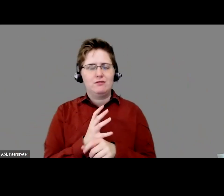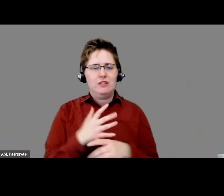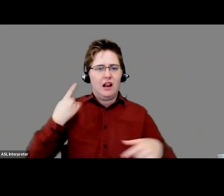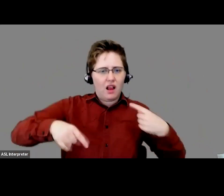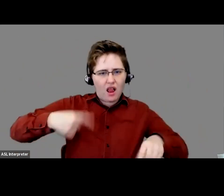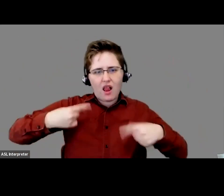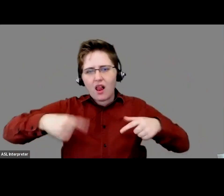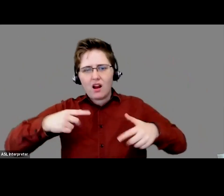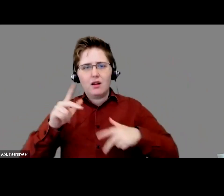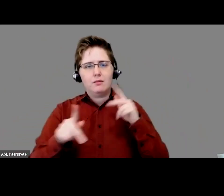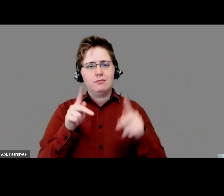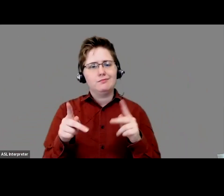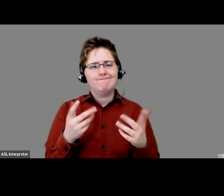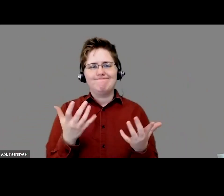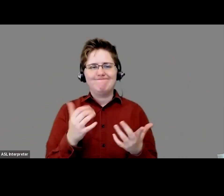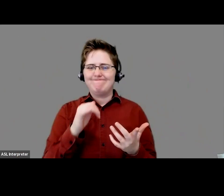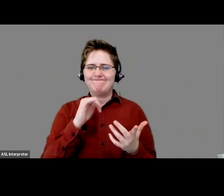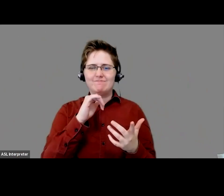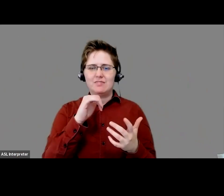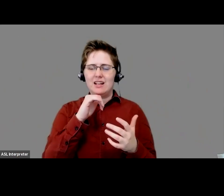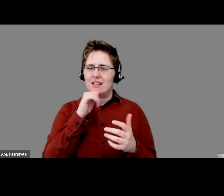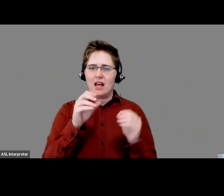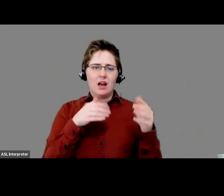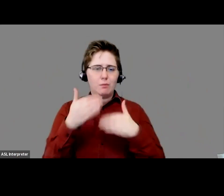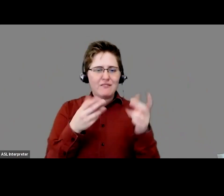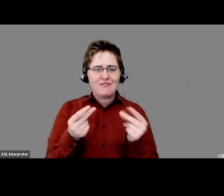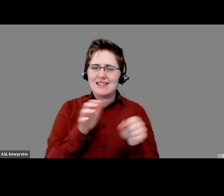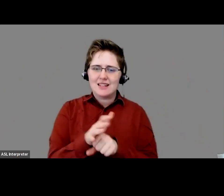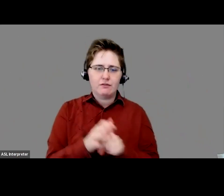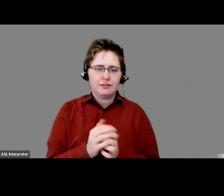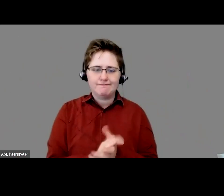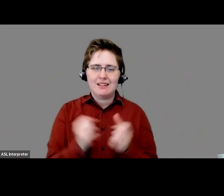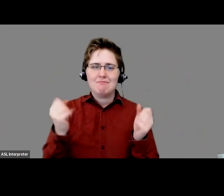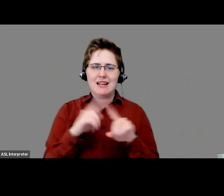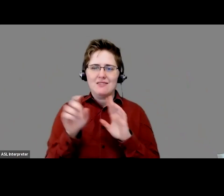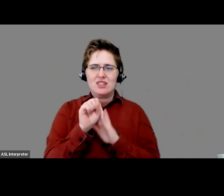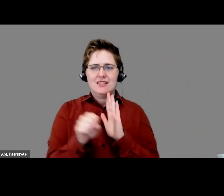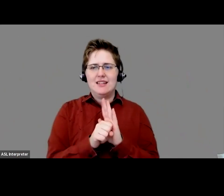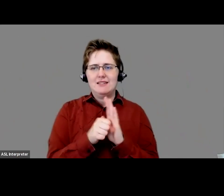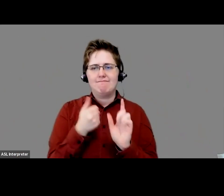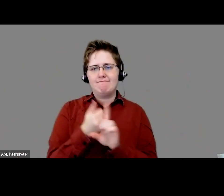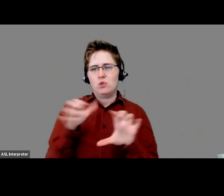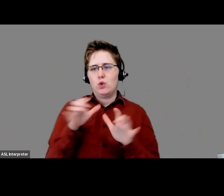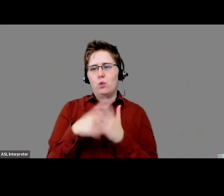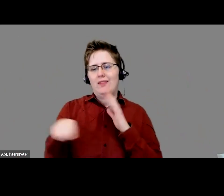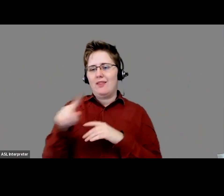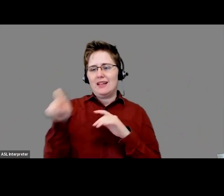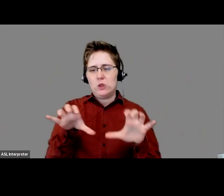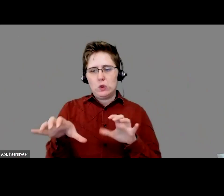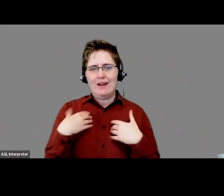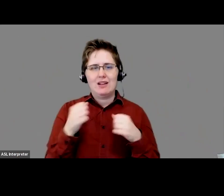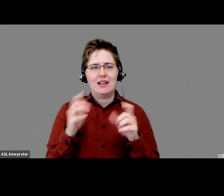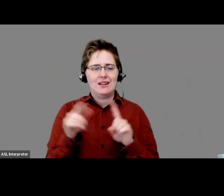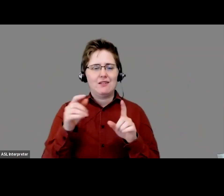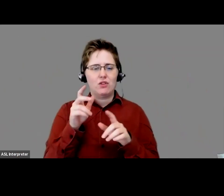argument that it's just not moving fast enough for people to get what they need. And so a lot of different states are doing what they need to do and have a lot of different